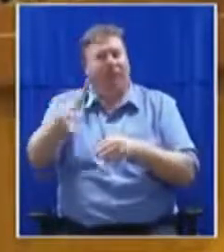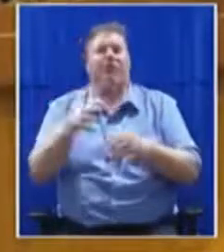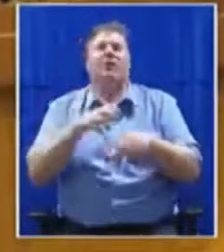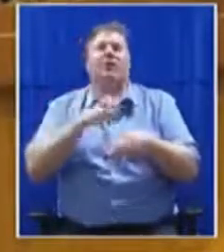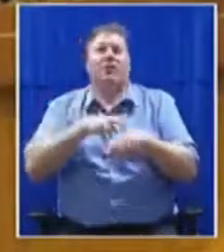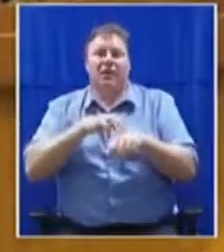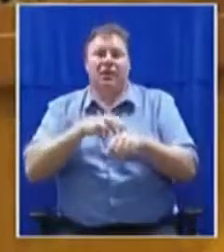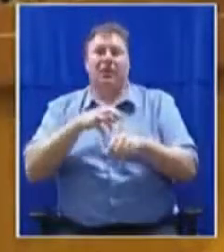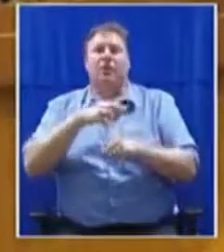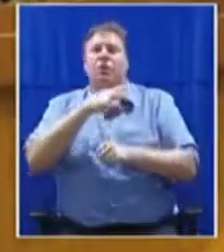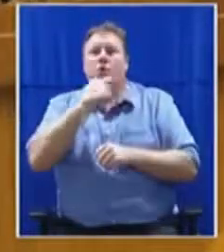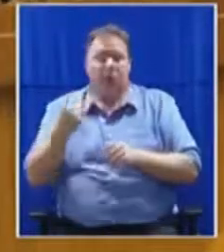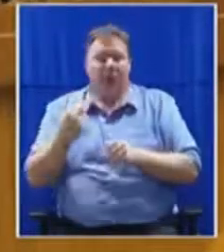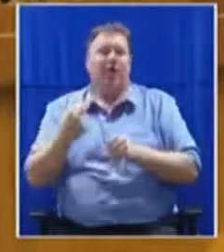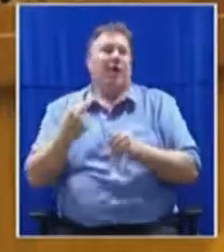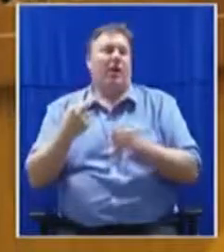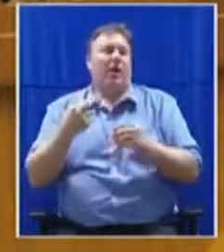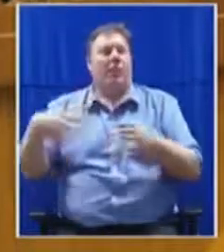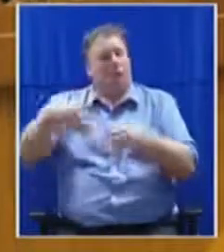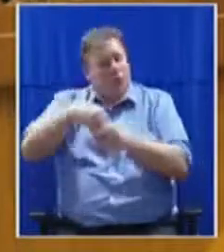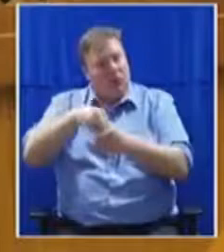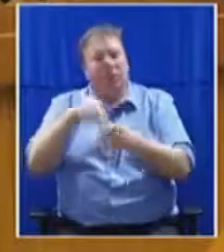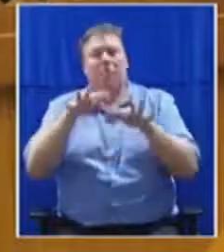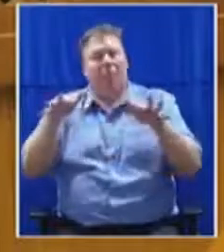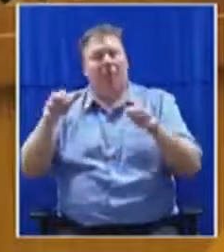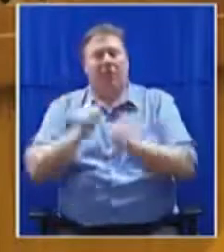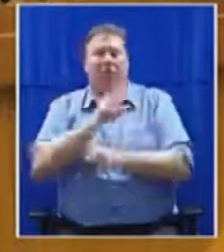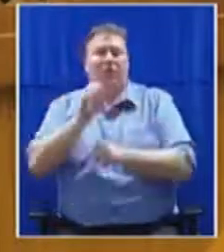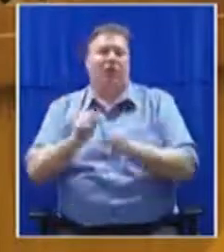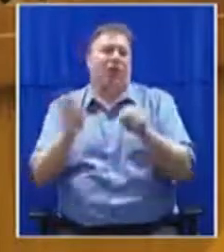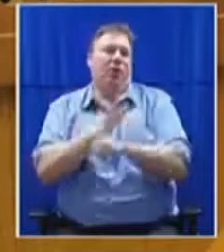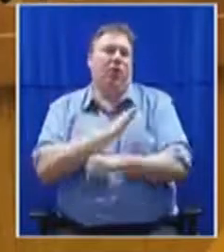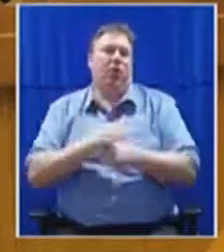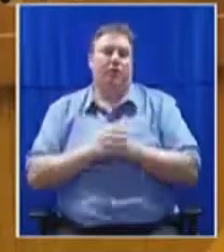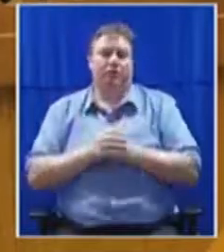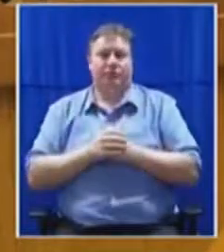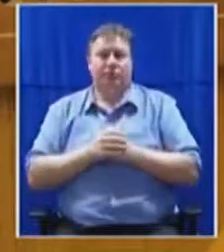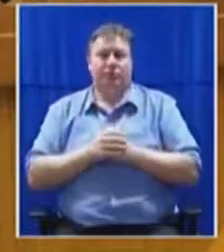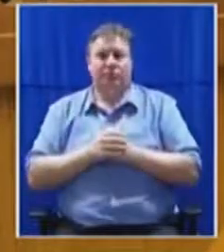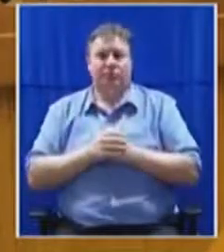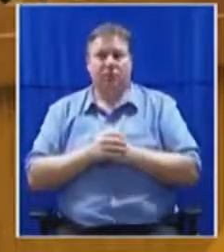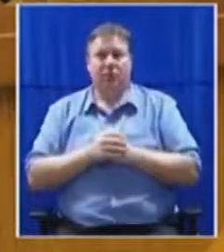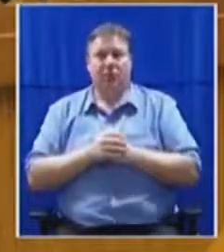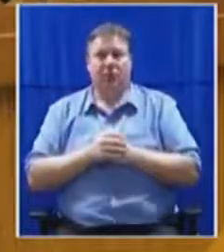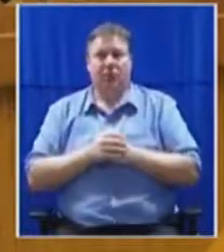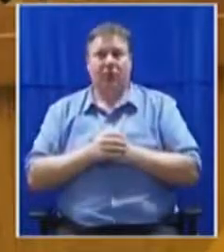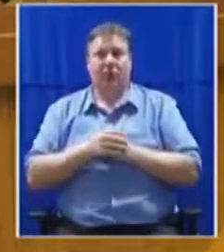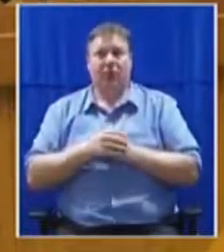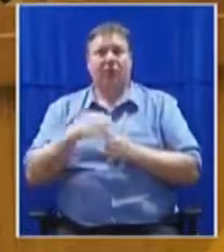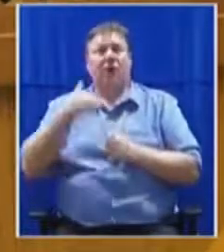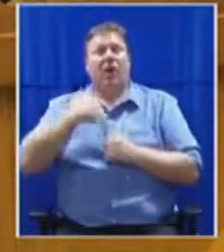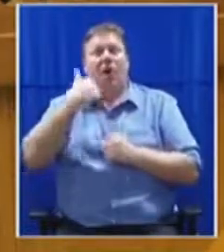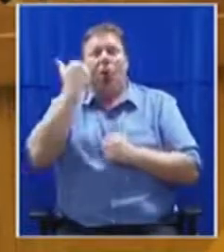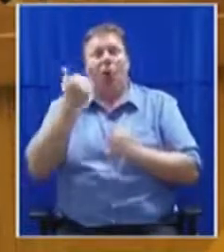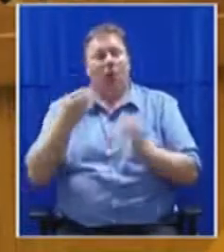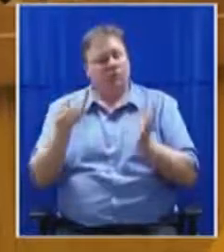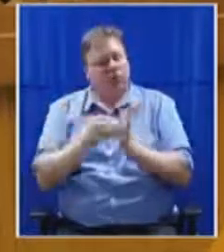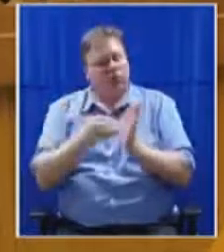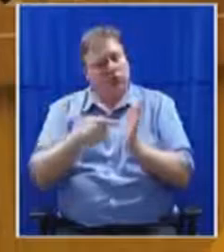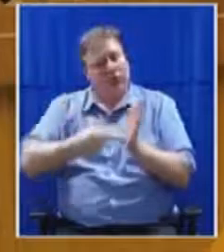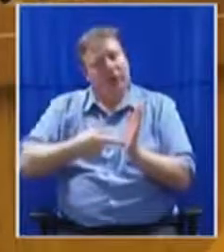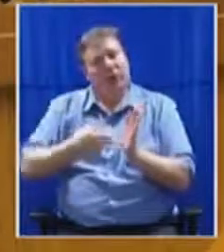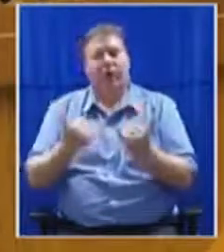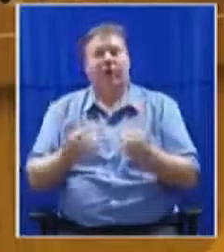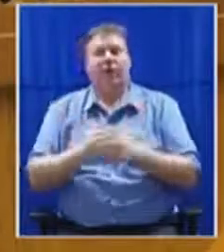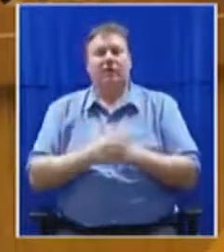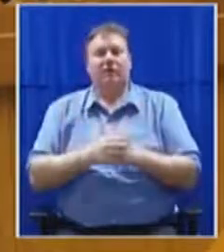broad-based participation for citizens in this country. And therefore, Democrats, I want to table here today that we must create a